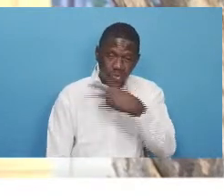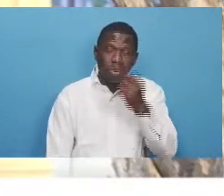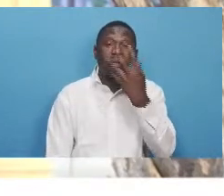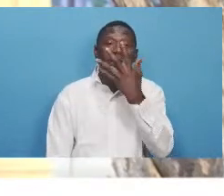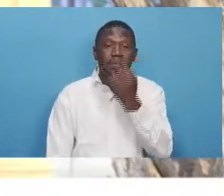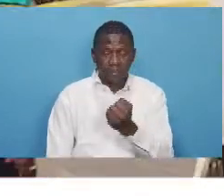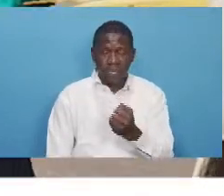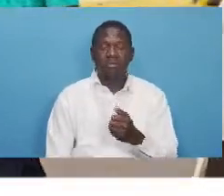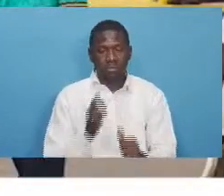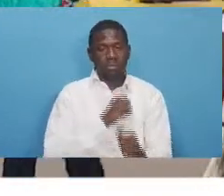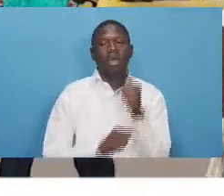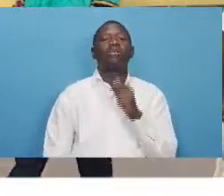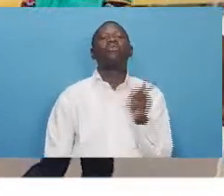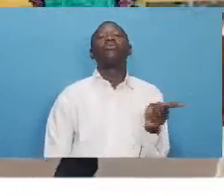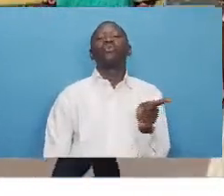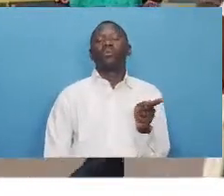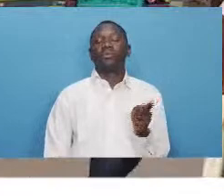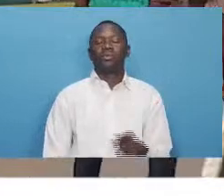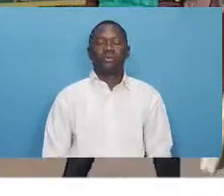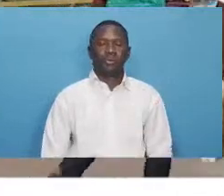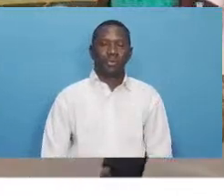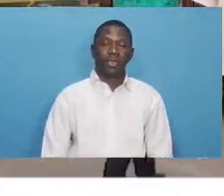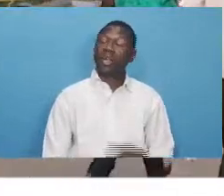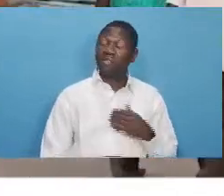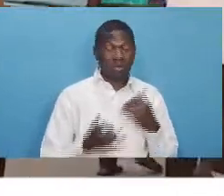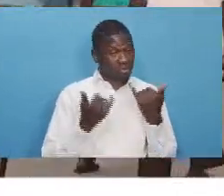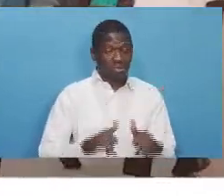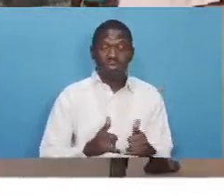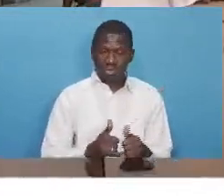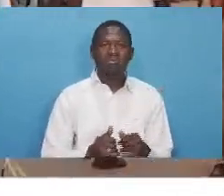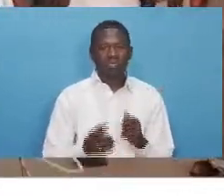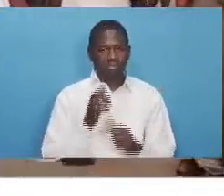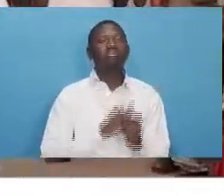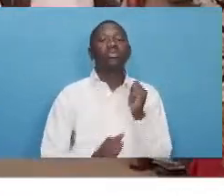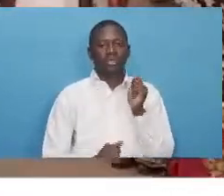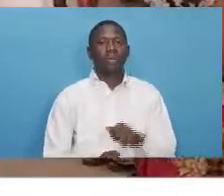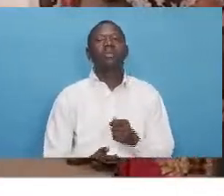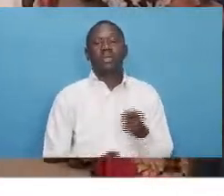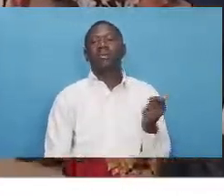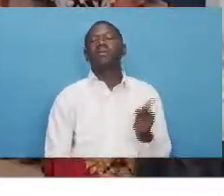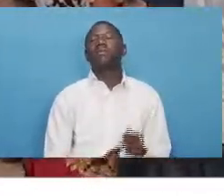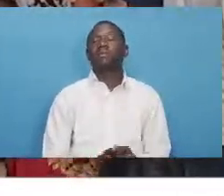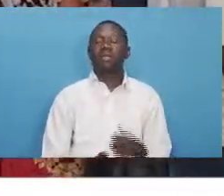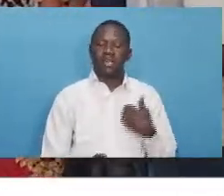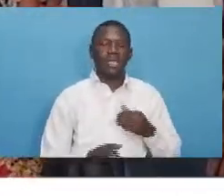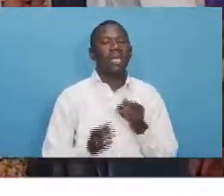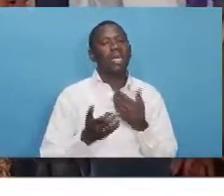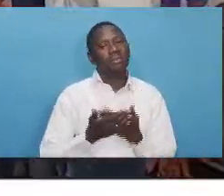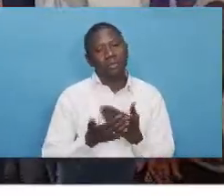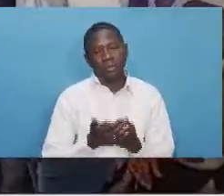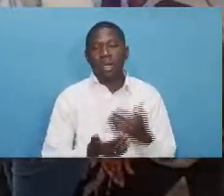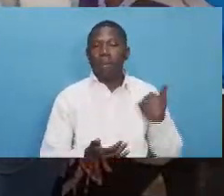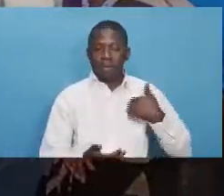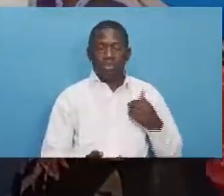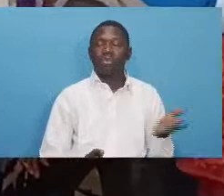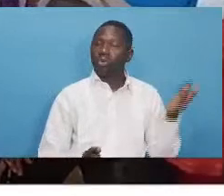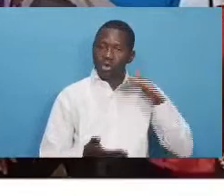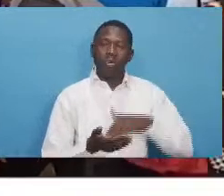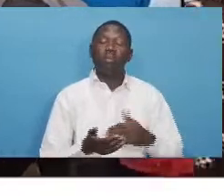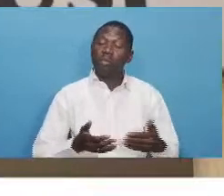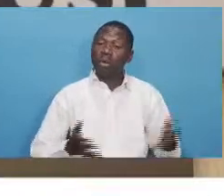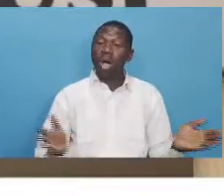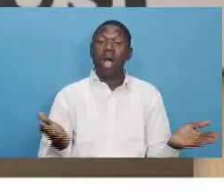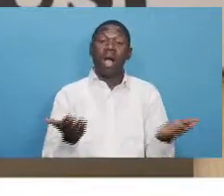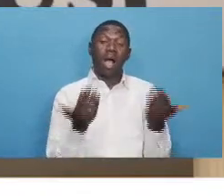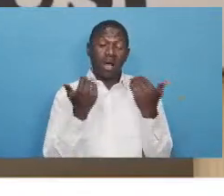it is refunded. Mr. Khan encouraged the people of the 4 wards to come out on the 14th of May to elect their